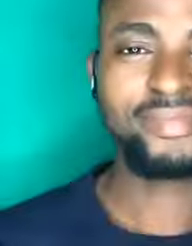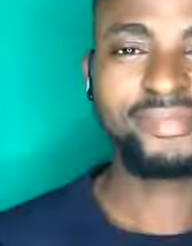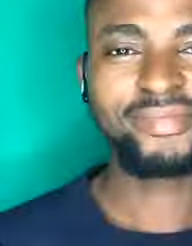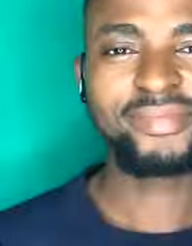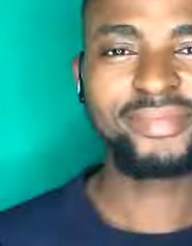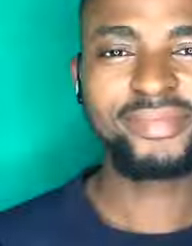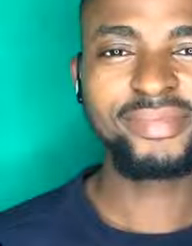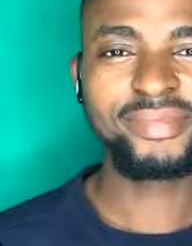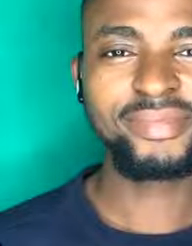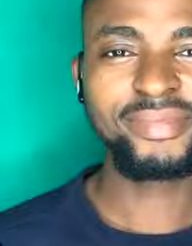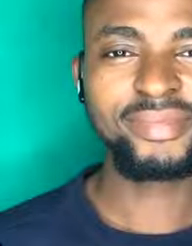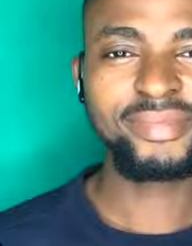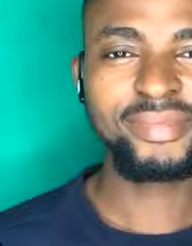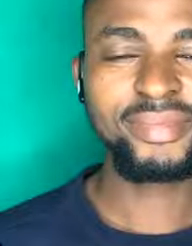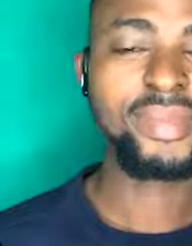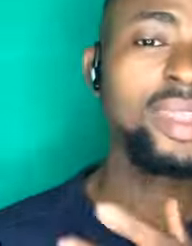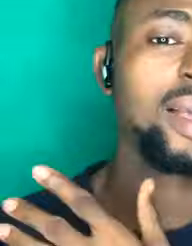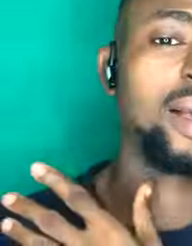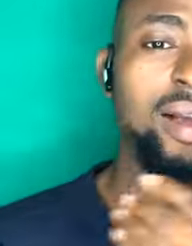And